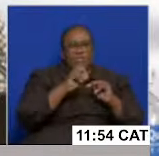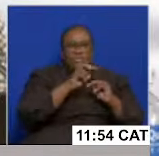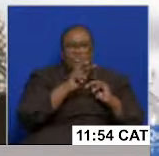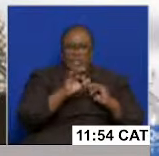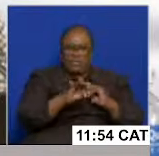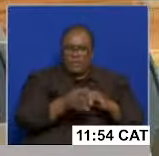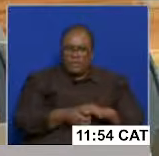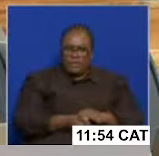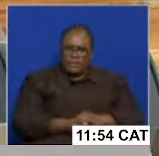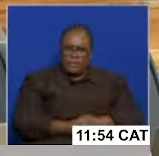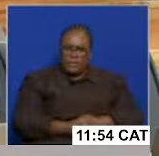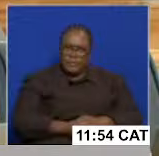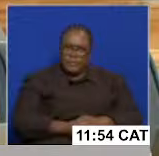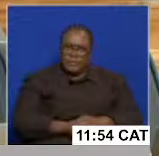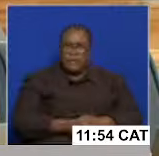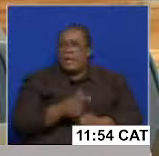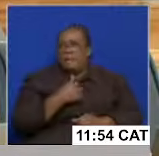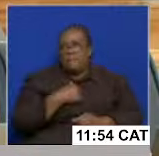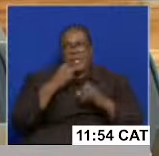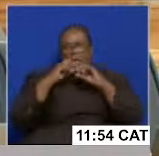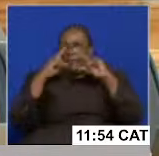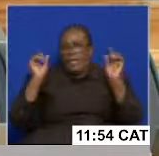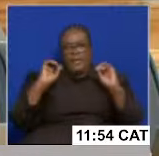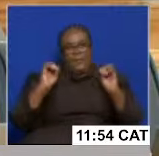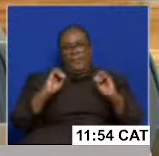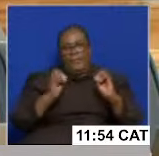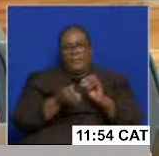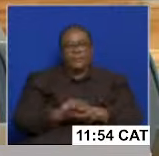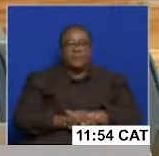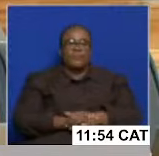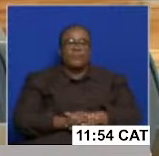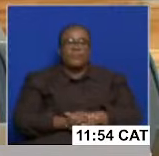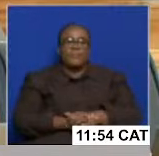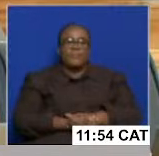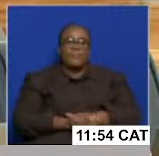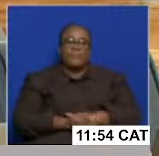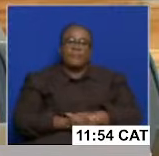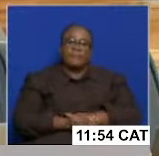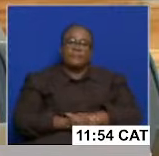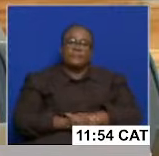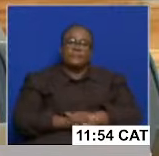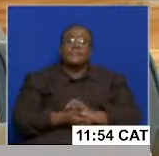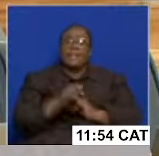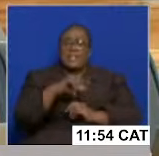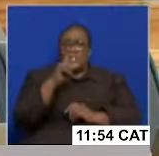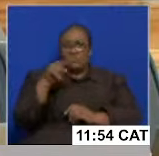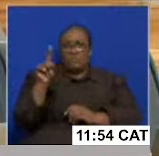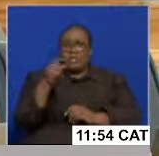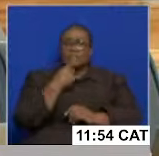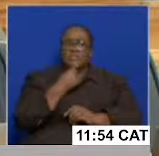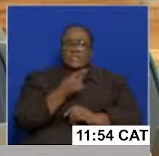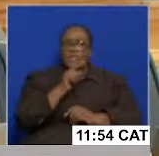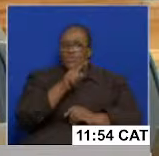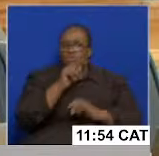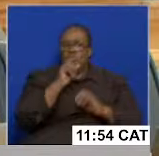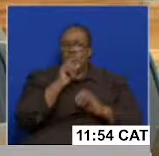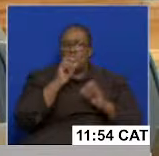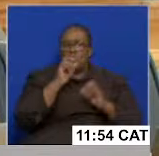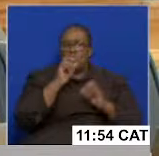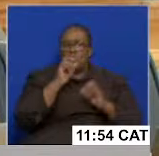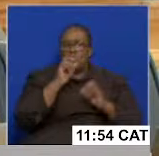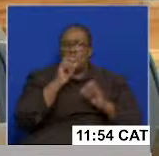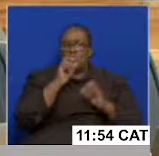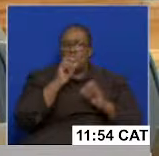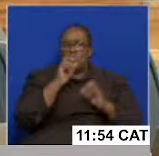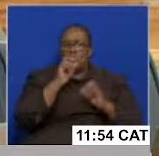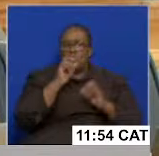No, I was not aware. You're not aware. So is it correct then to say that you were not aware that Django had repeatedly tried to purchase